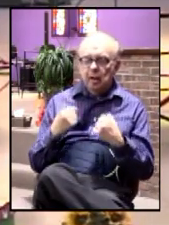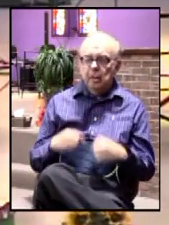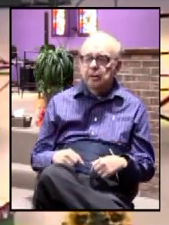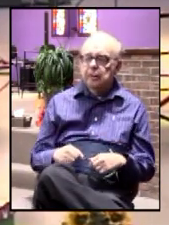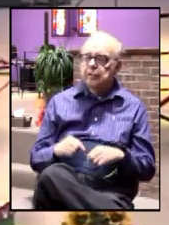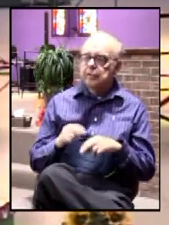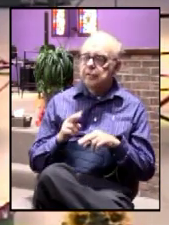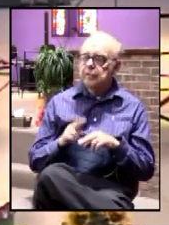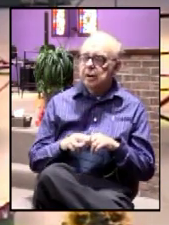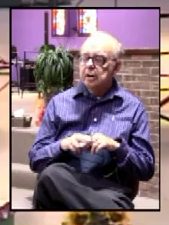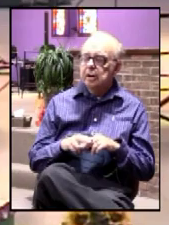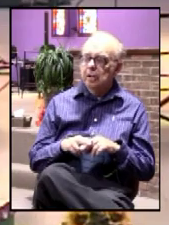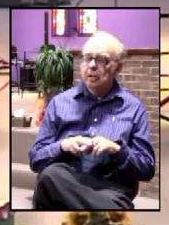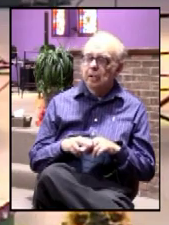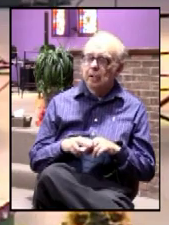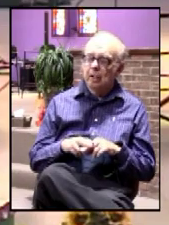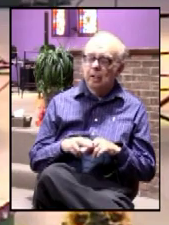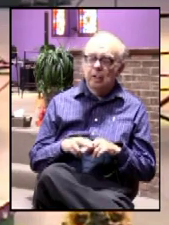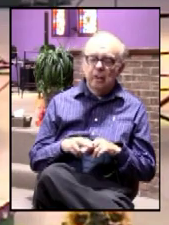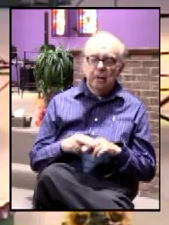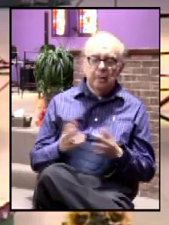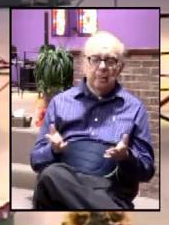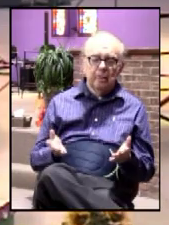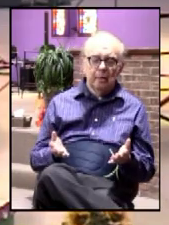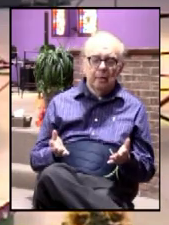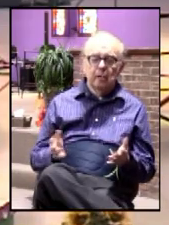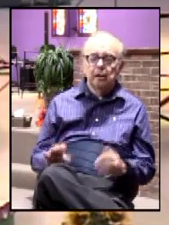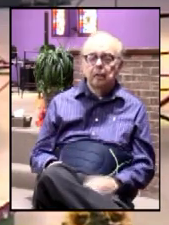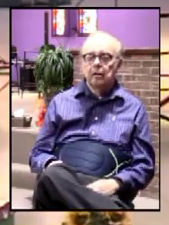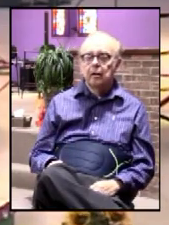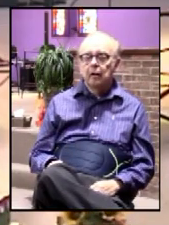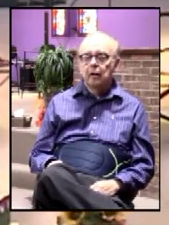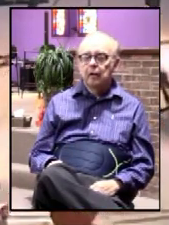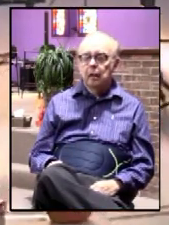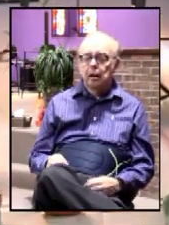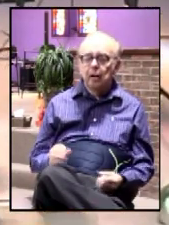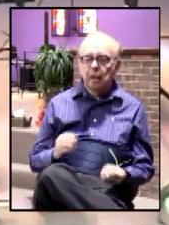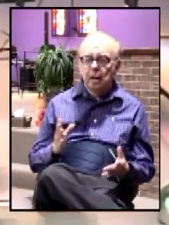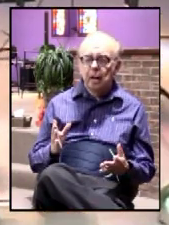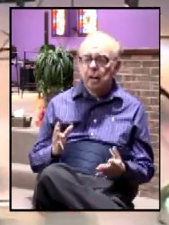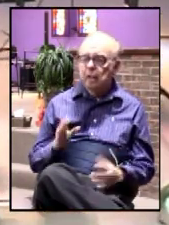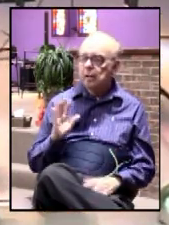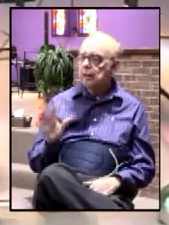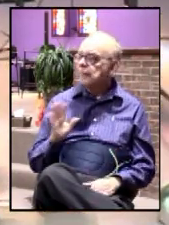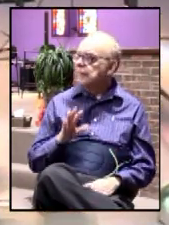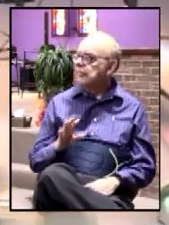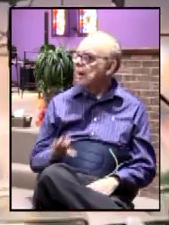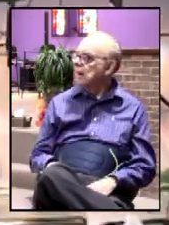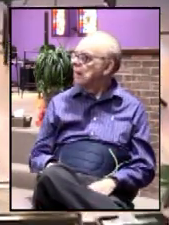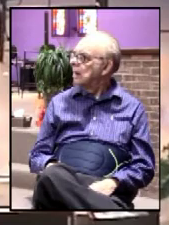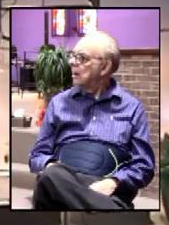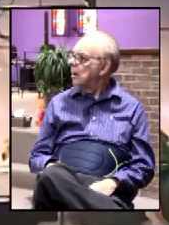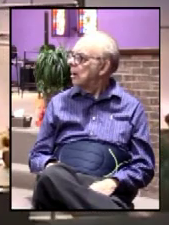these pews. Because I'm going to tell you right now, how many? 55?